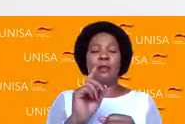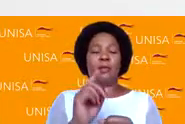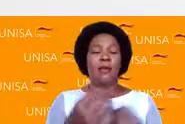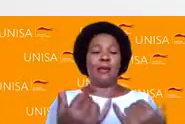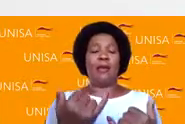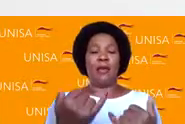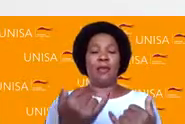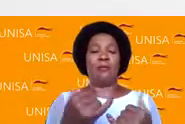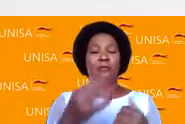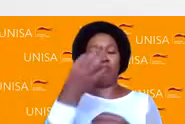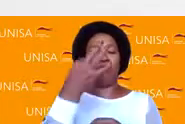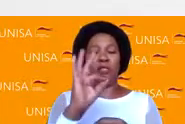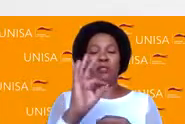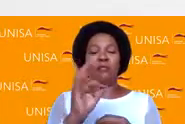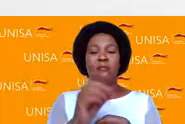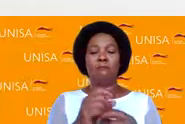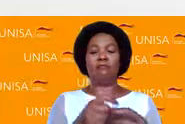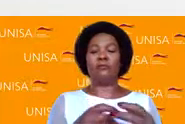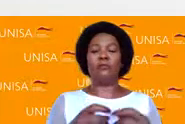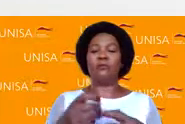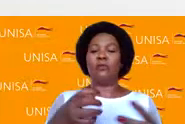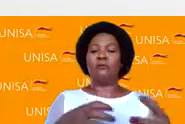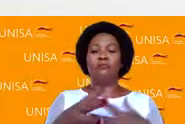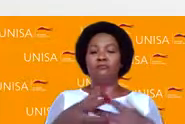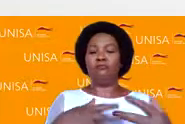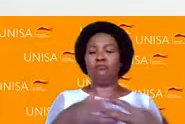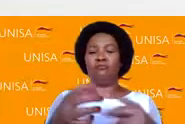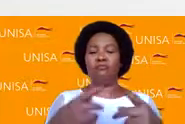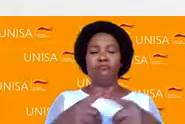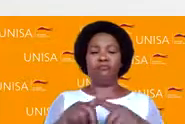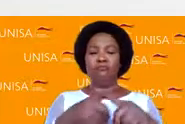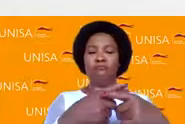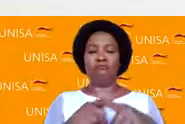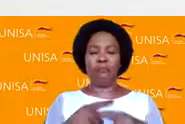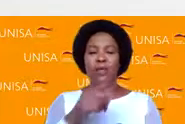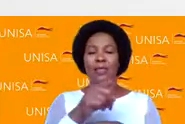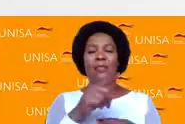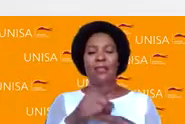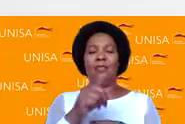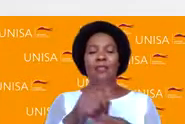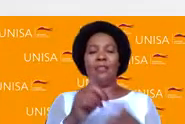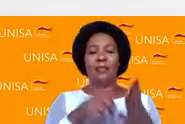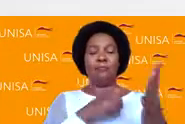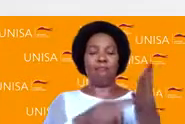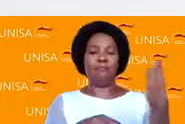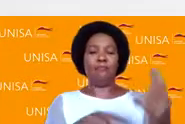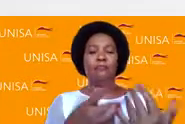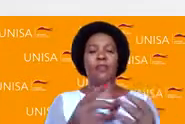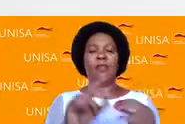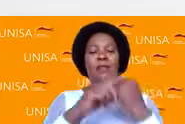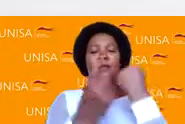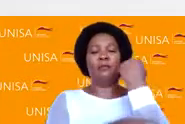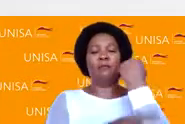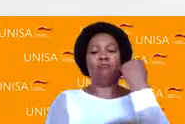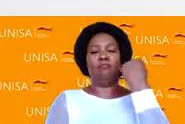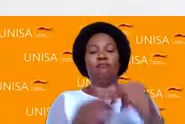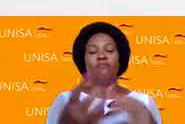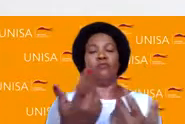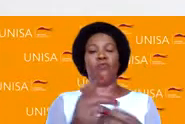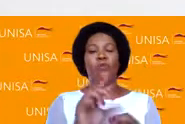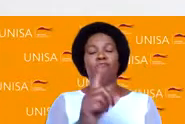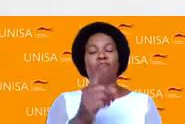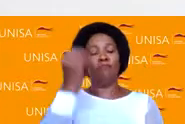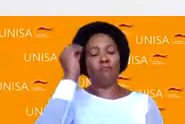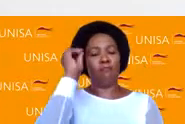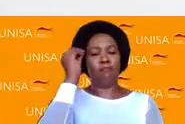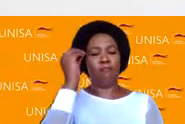and again a new one does come through. Then just a last note for you that might be interested.